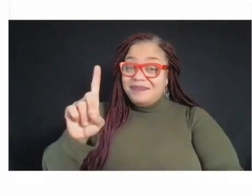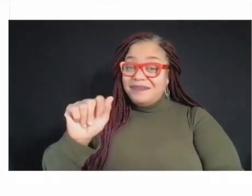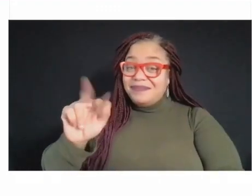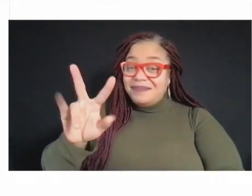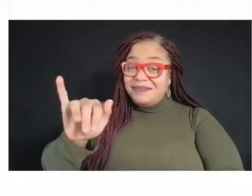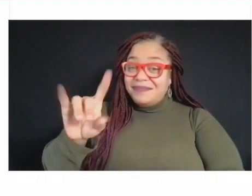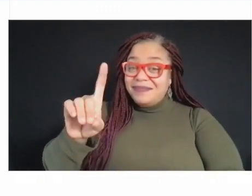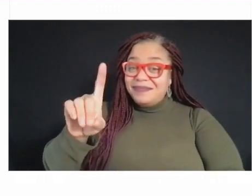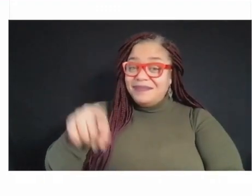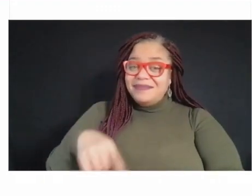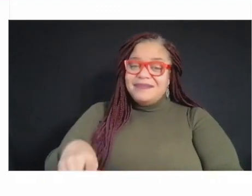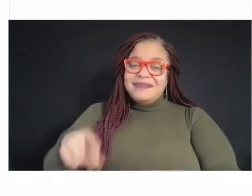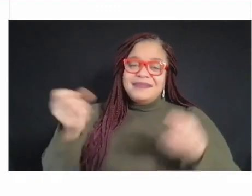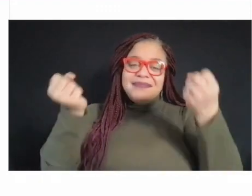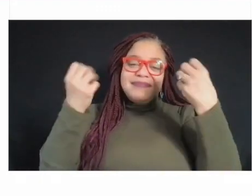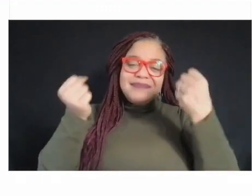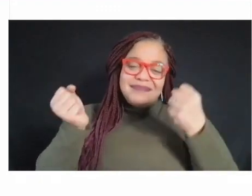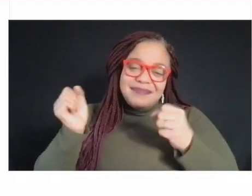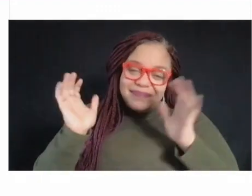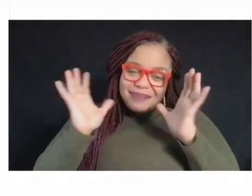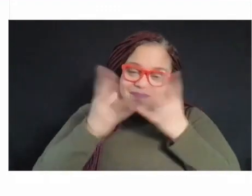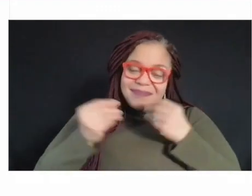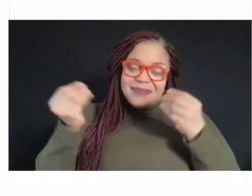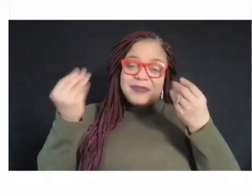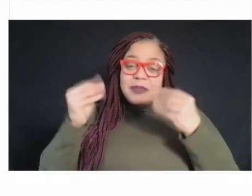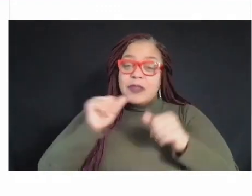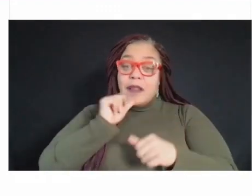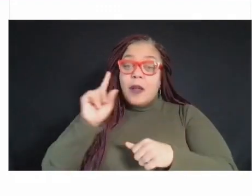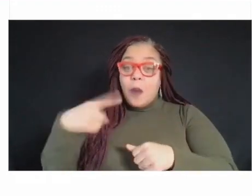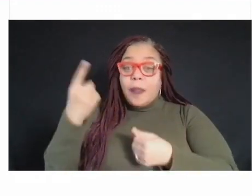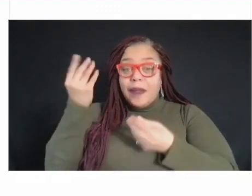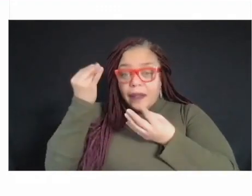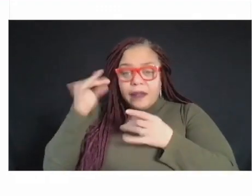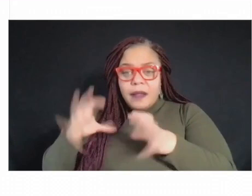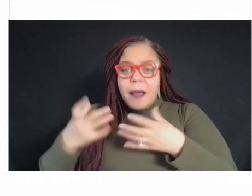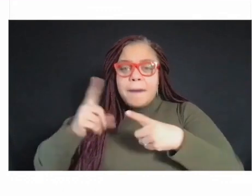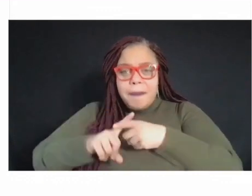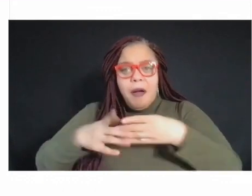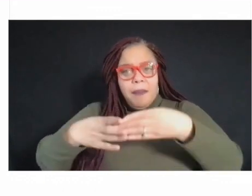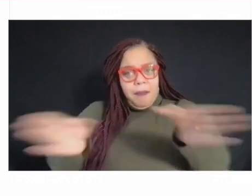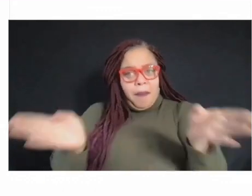this information in isolation. Over to Wilma now.